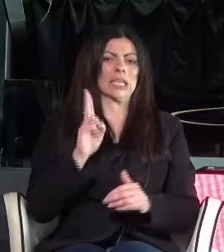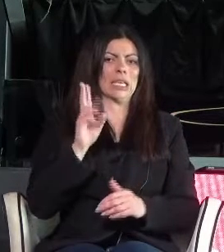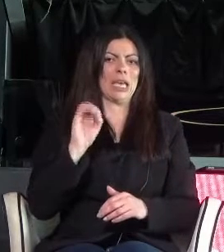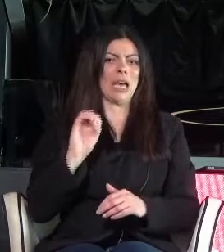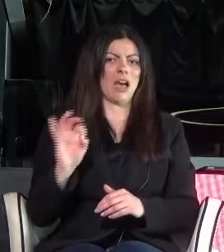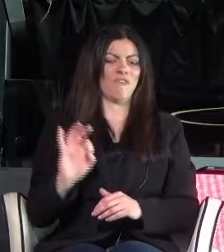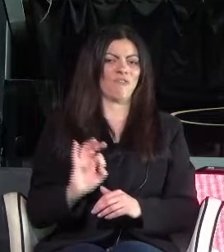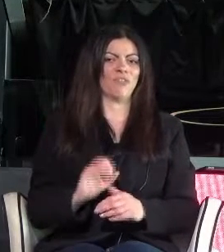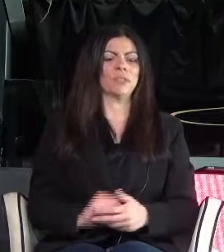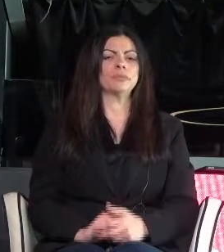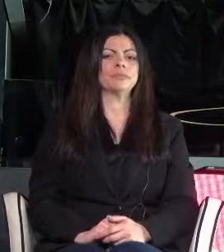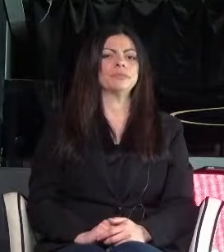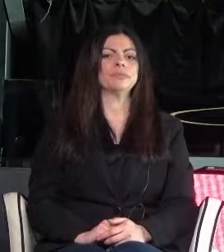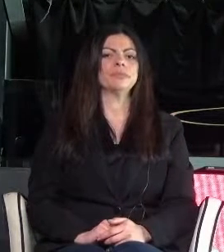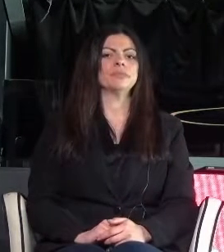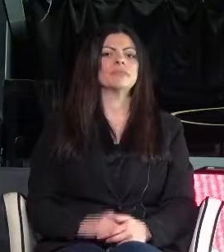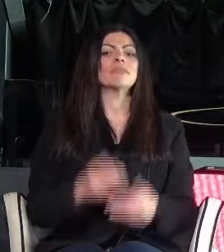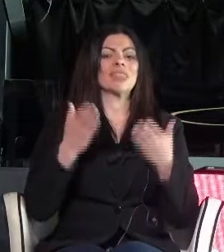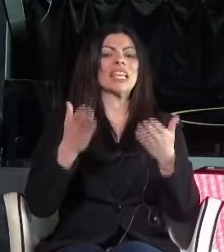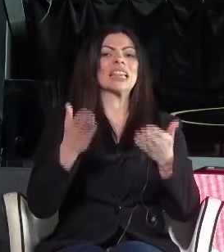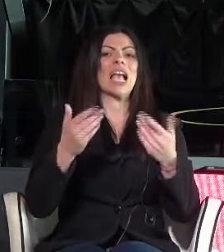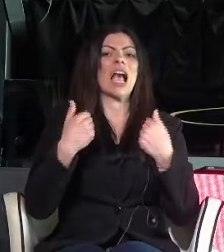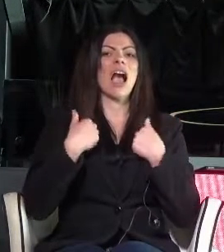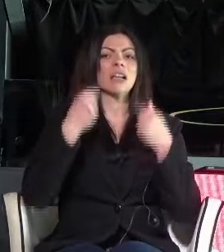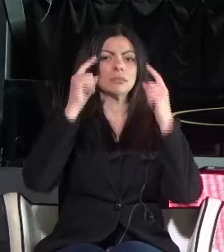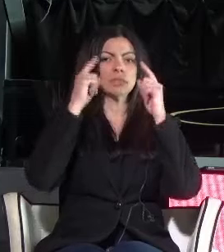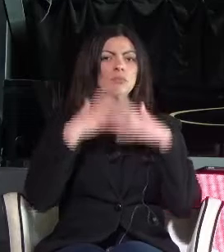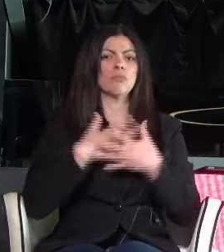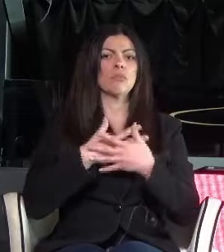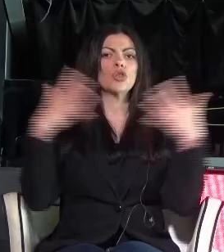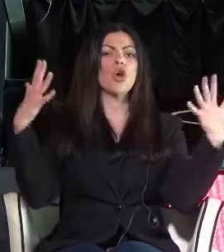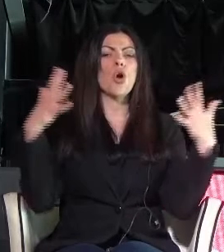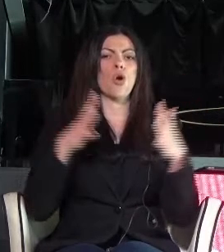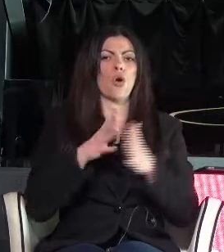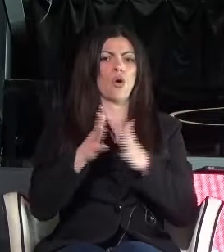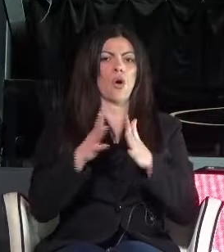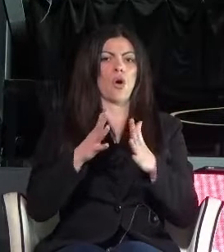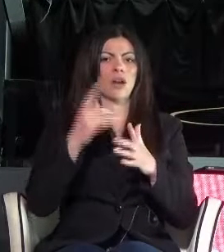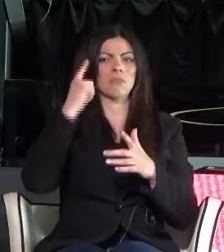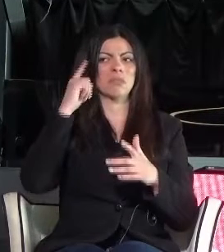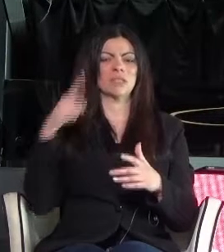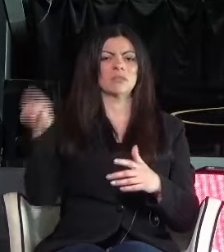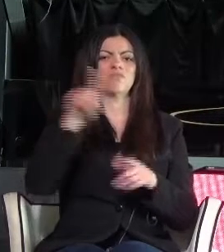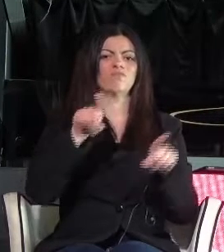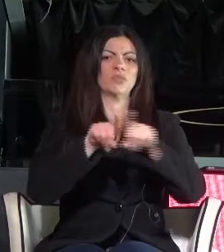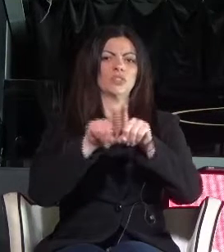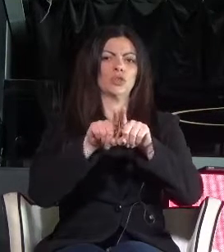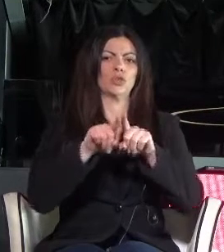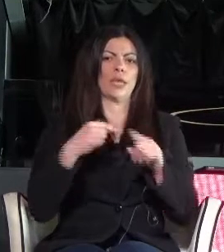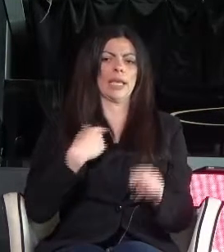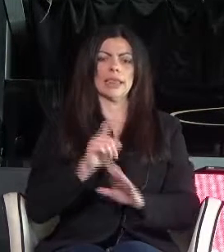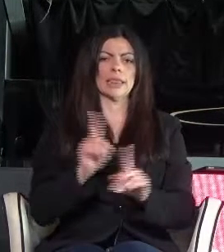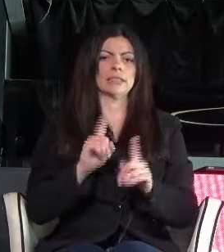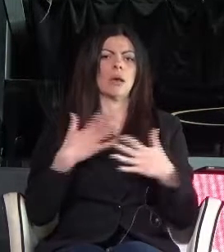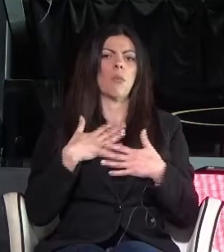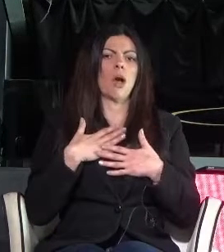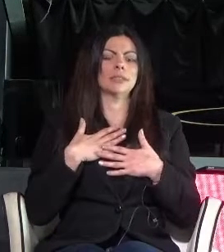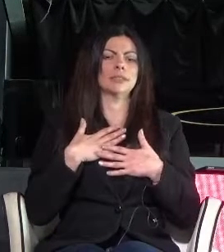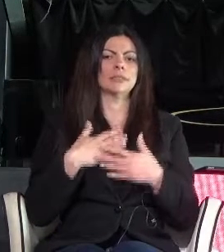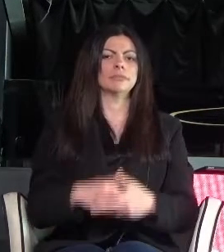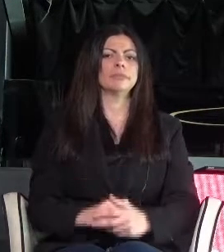really personally think this is what I said in the beginning. It just doesn't fit the mindset